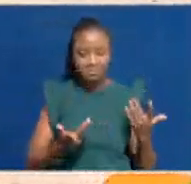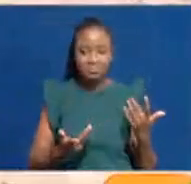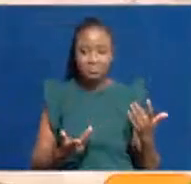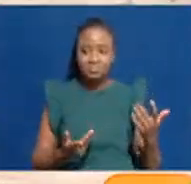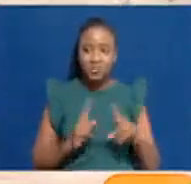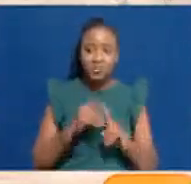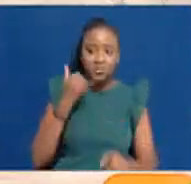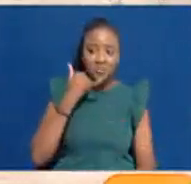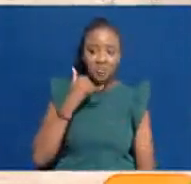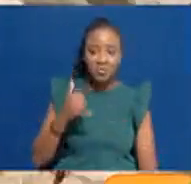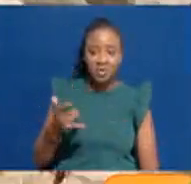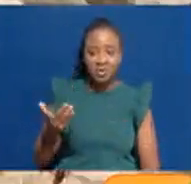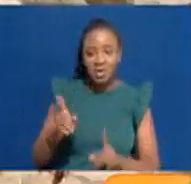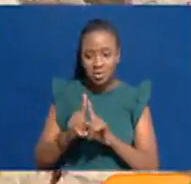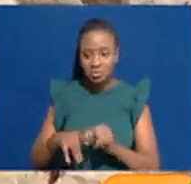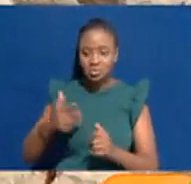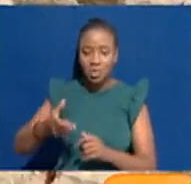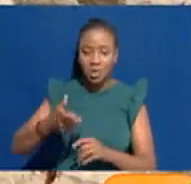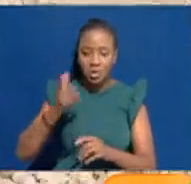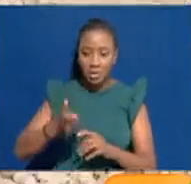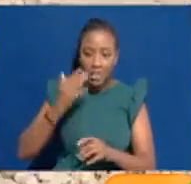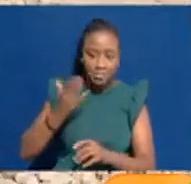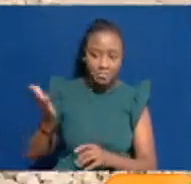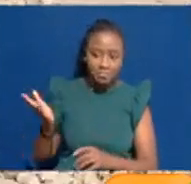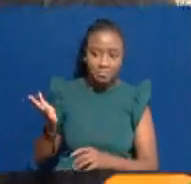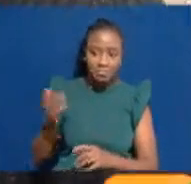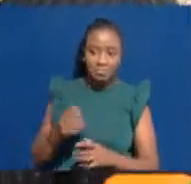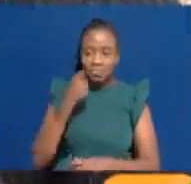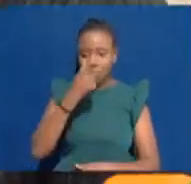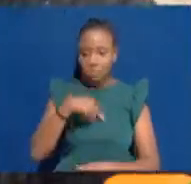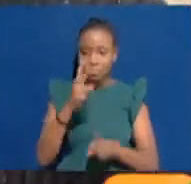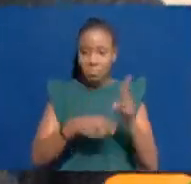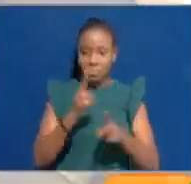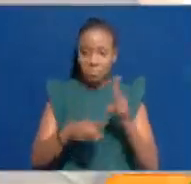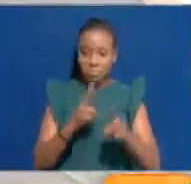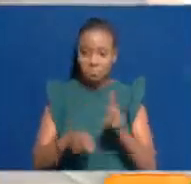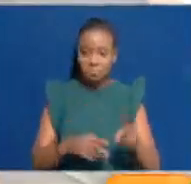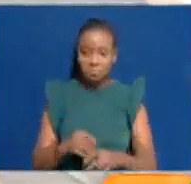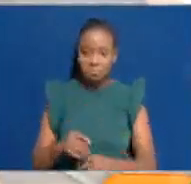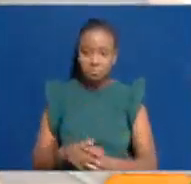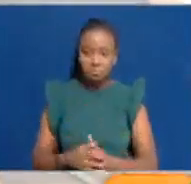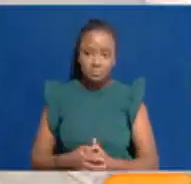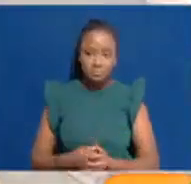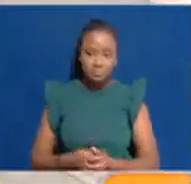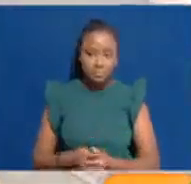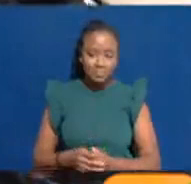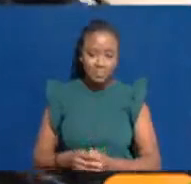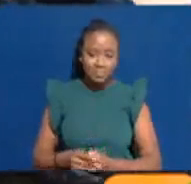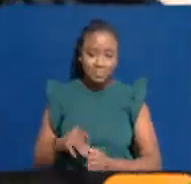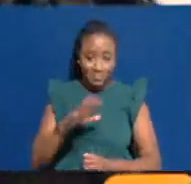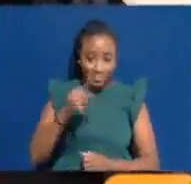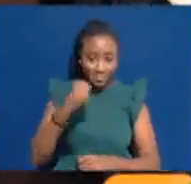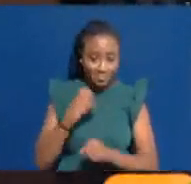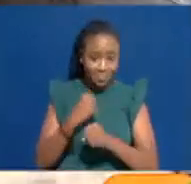her other hand, a sledgehammer and a phone. This is 22-year-old Wanjiko Karioki reporting for duty, where she has worked as a